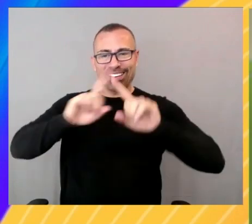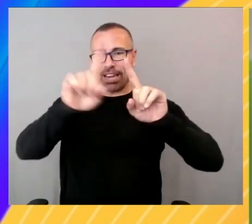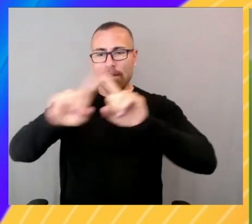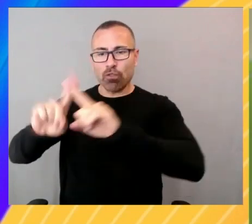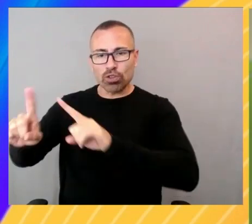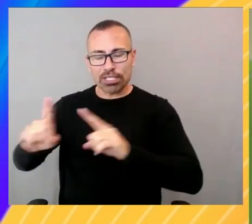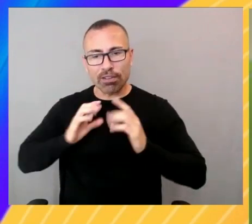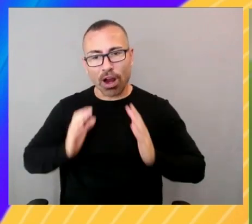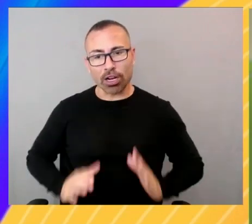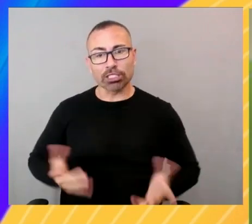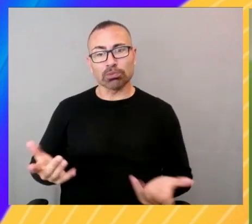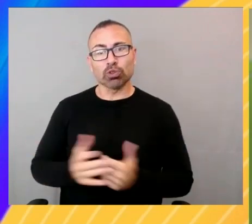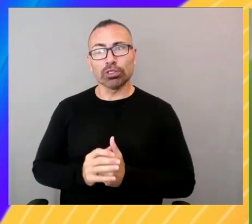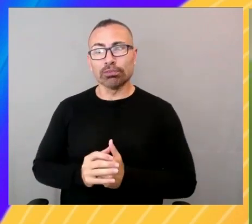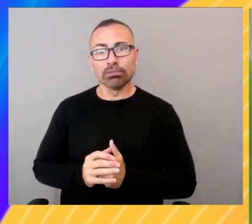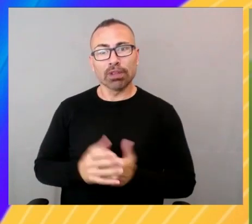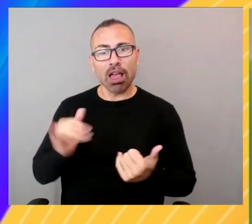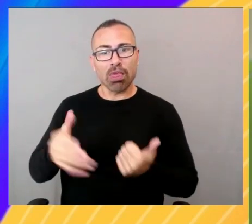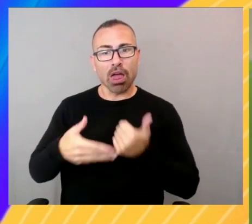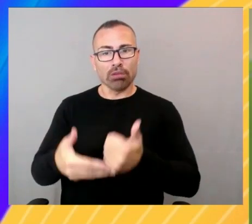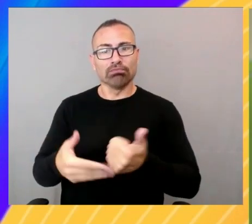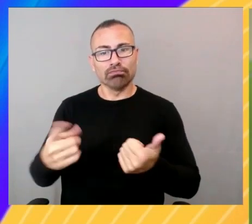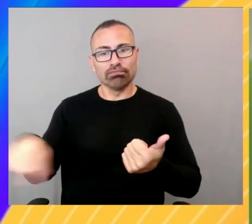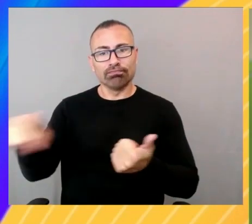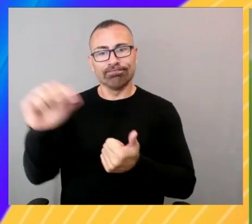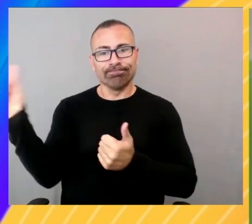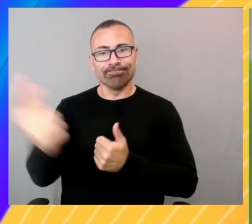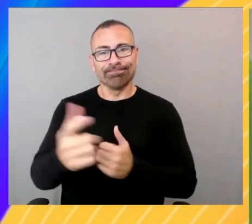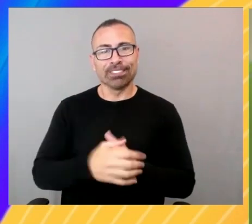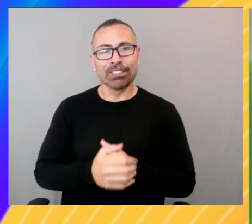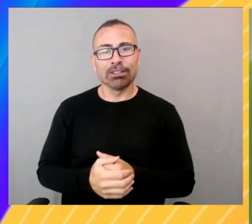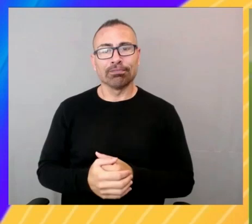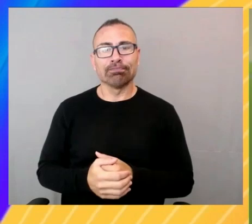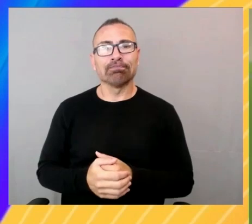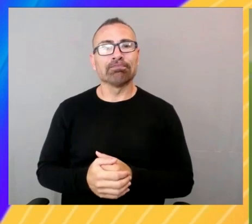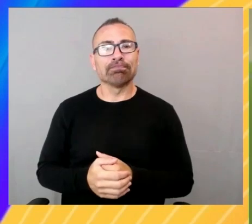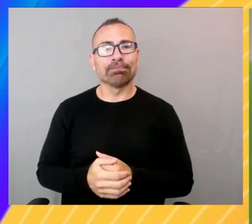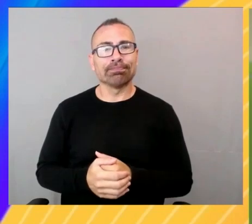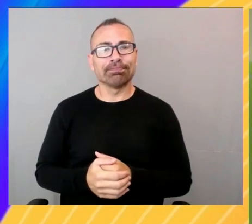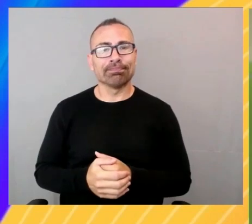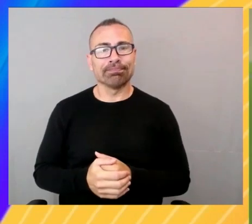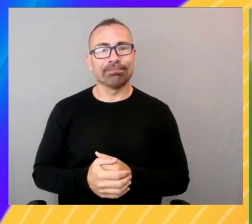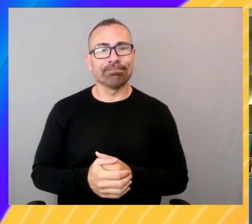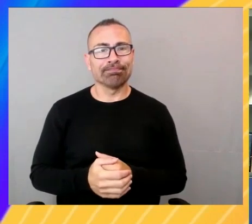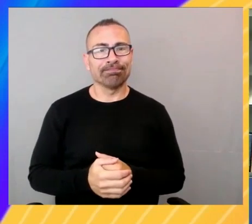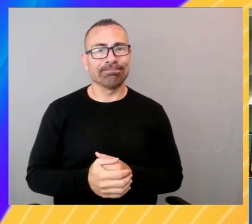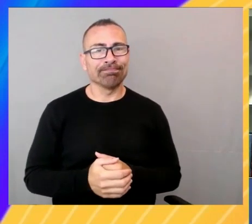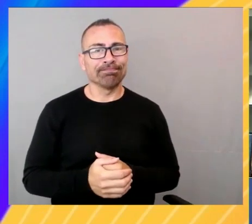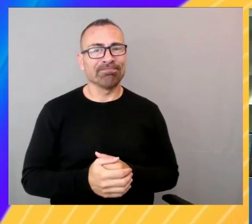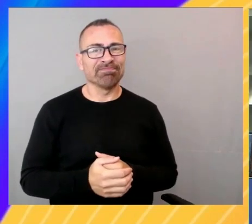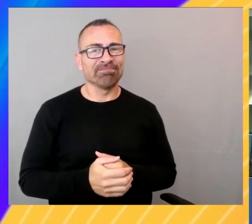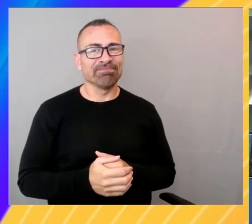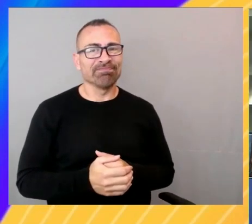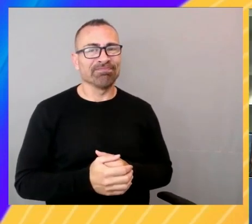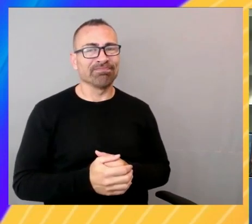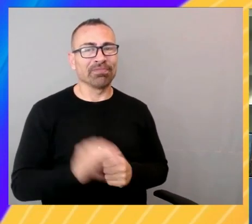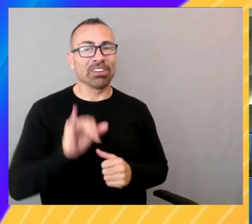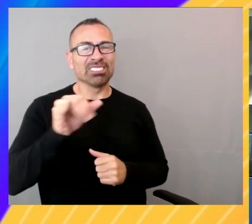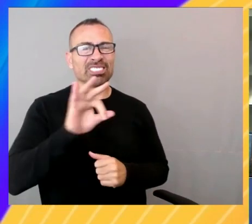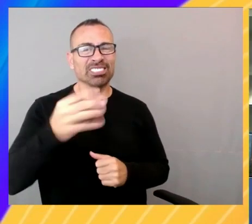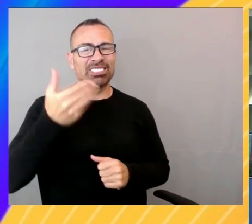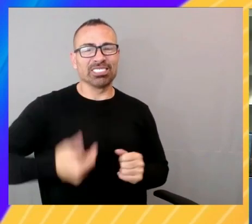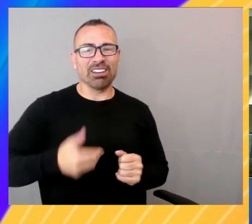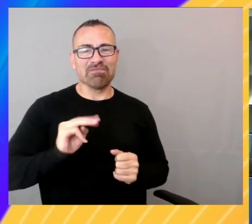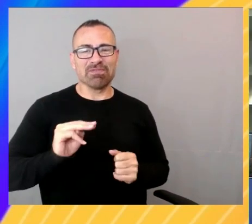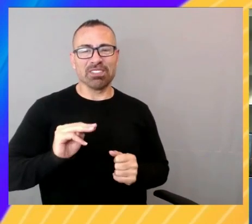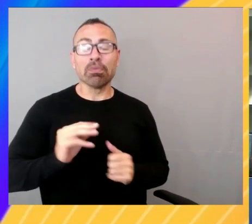conversations. That's really cool. All right, well, so are there any parting words you would say in the next 2 minutes where you're like, Kyle,